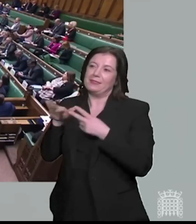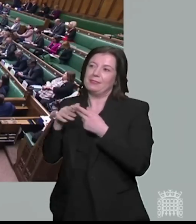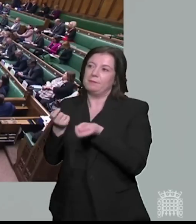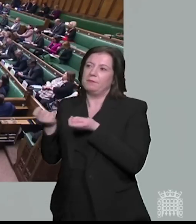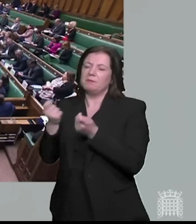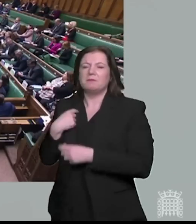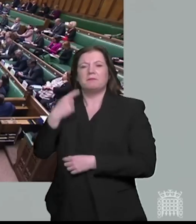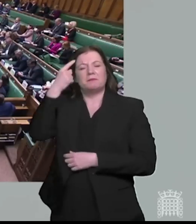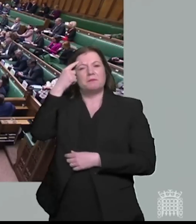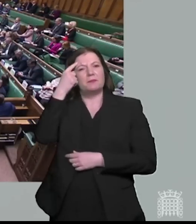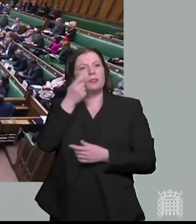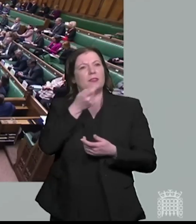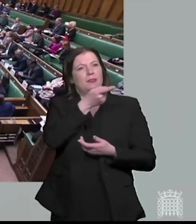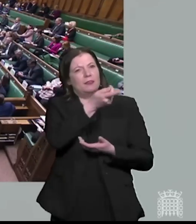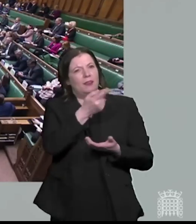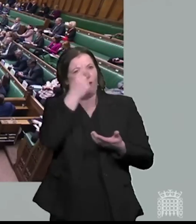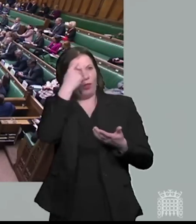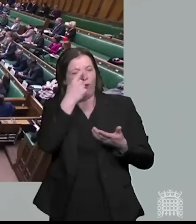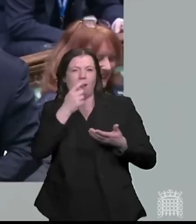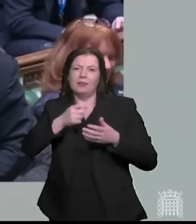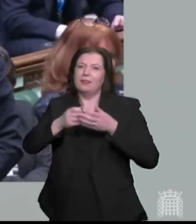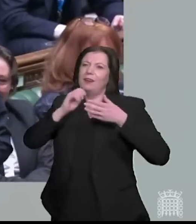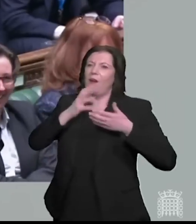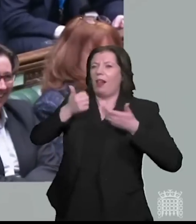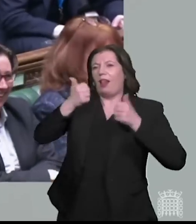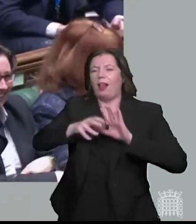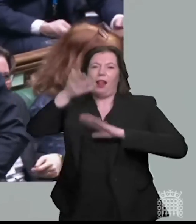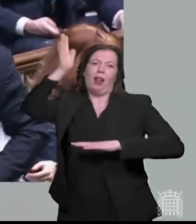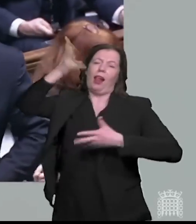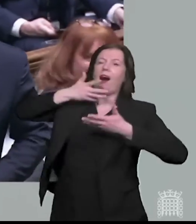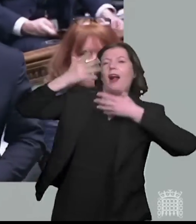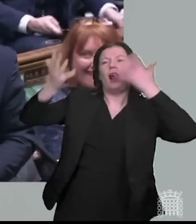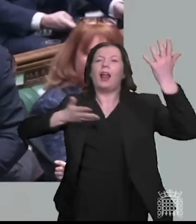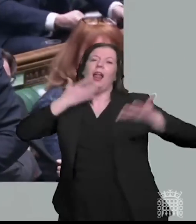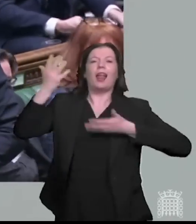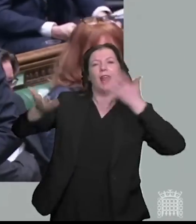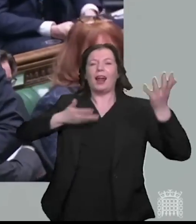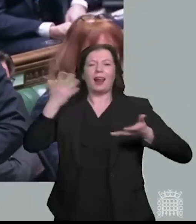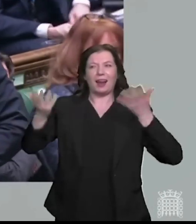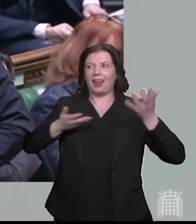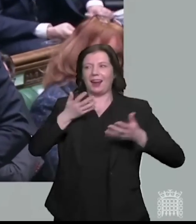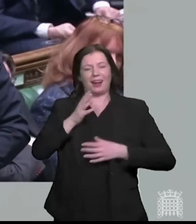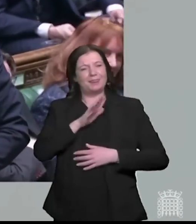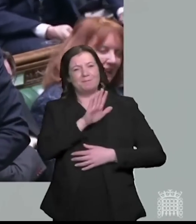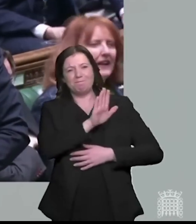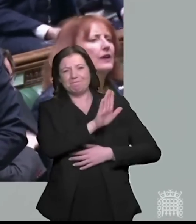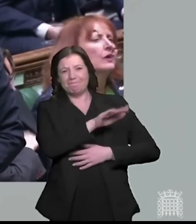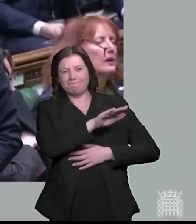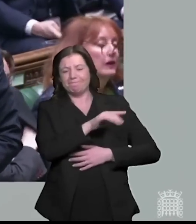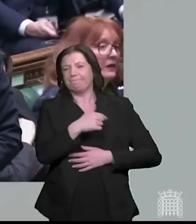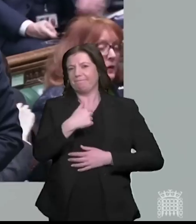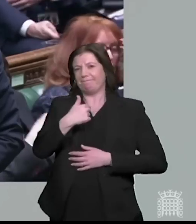of the Select Committee was about to launch a ship with that peroration at the end. If I may make a couple of